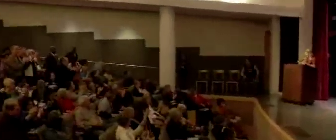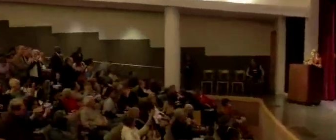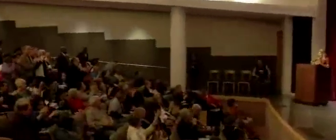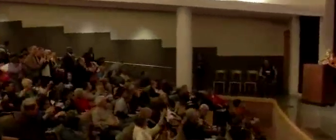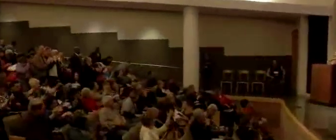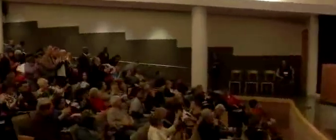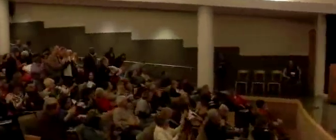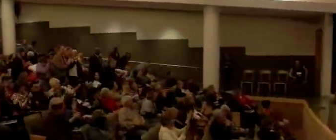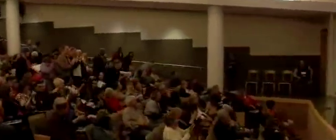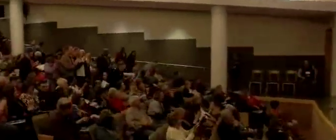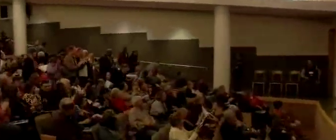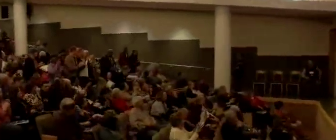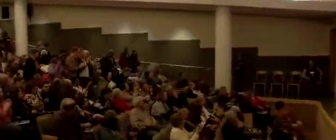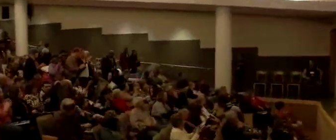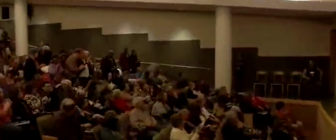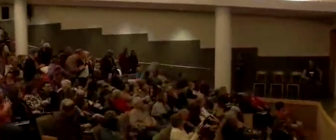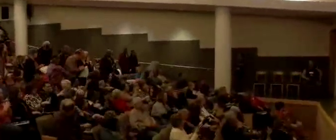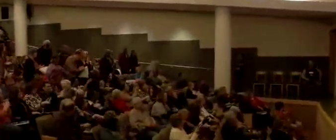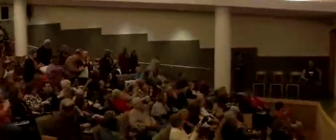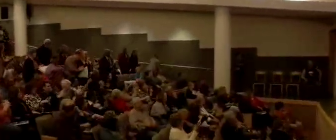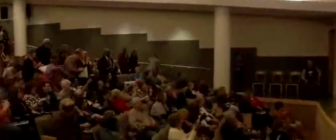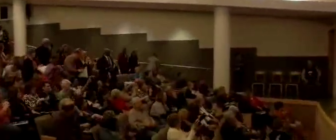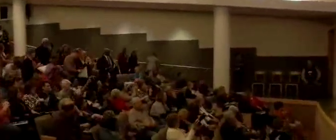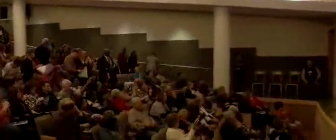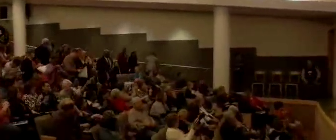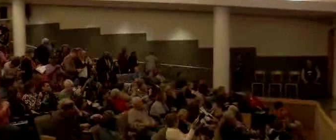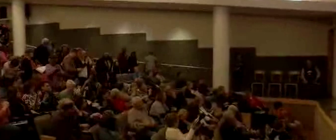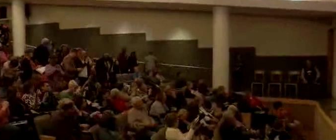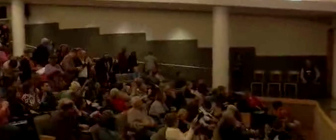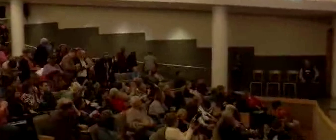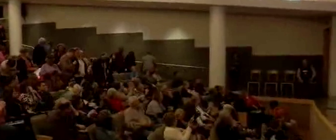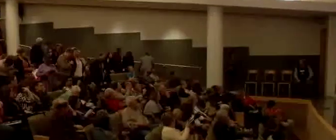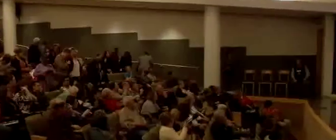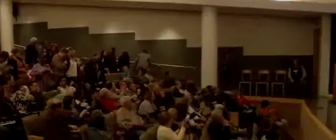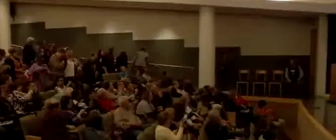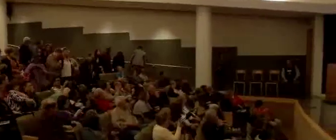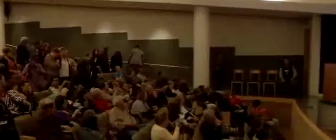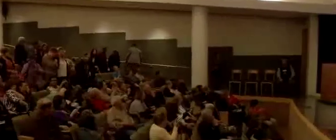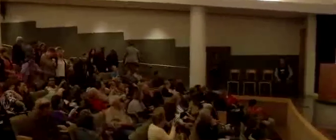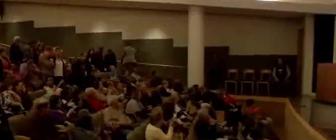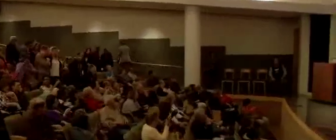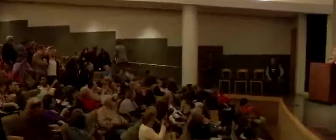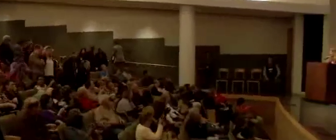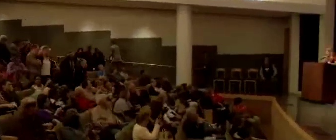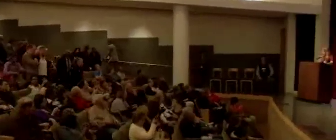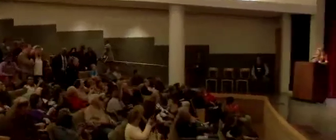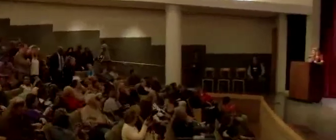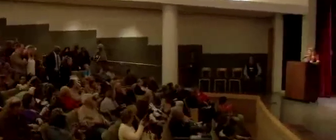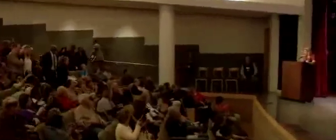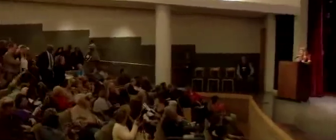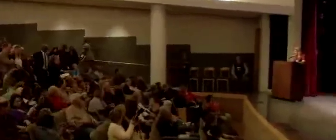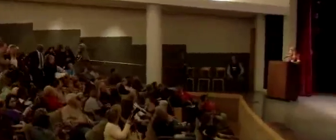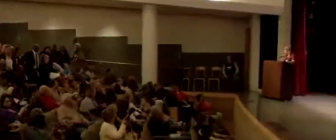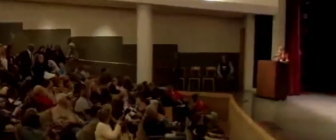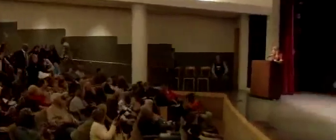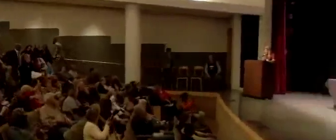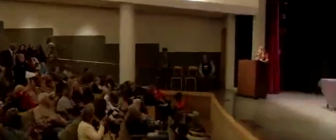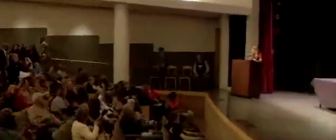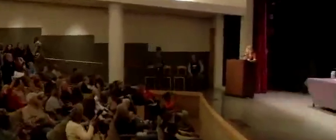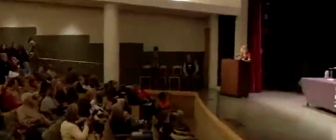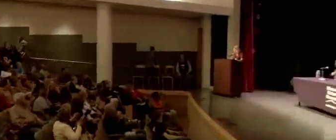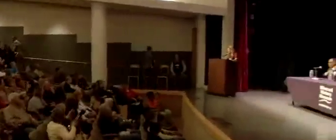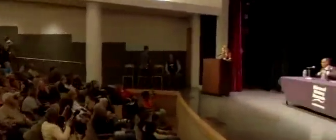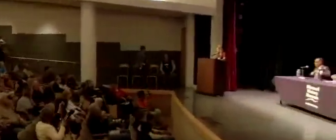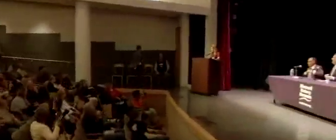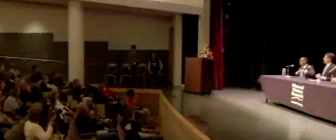Okay, so I'm told that I'm going to be in Bixby And apparently, who knows what Bixby is?